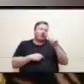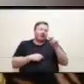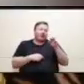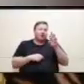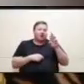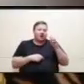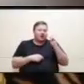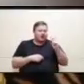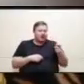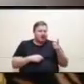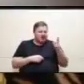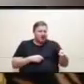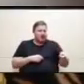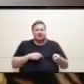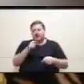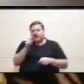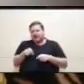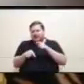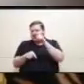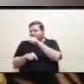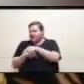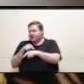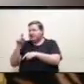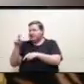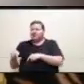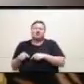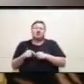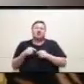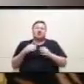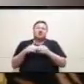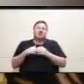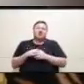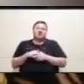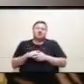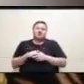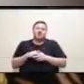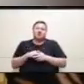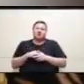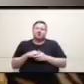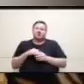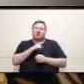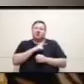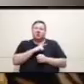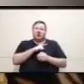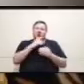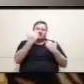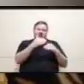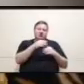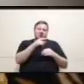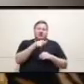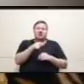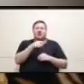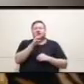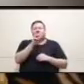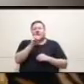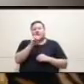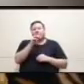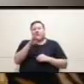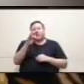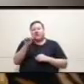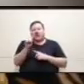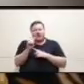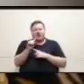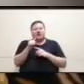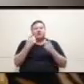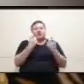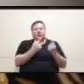on this and that, and it was above board. It was in terms of section this and this of the MFMA. It was done, it